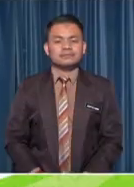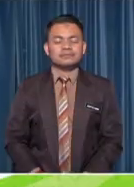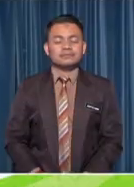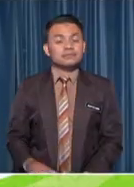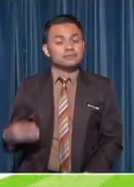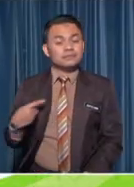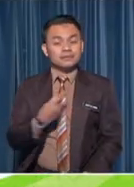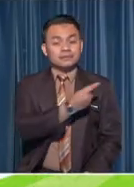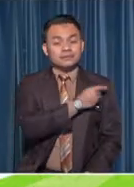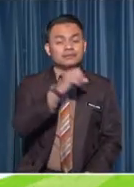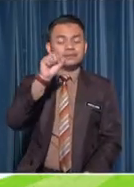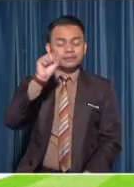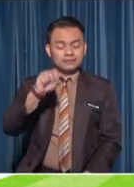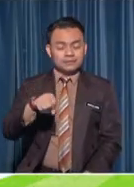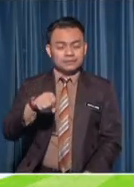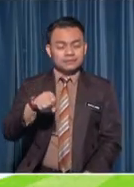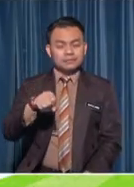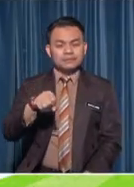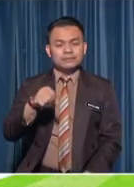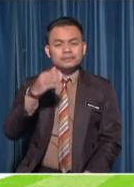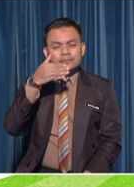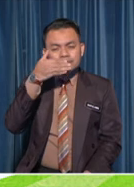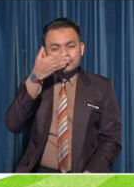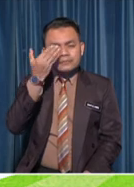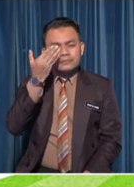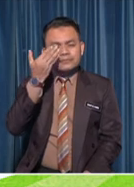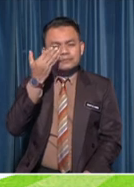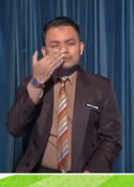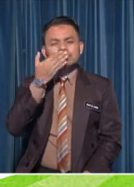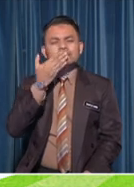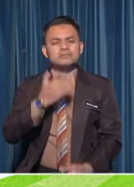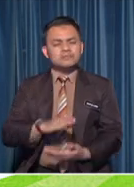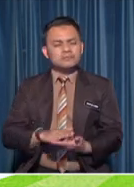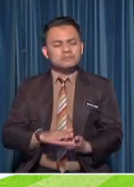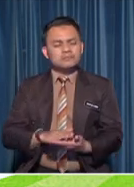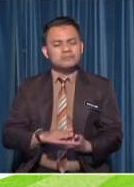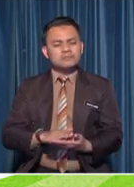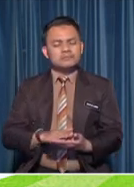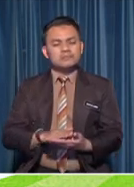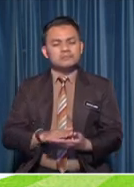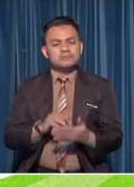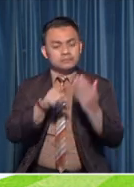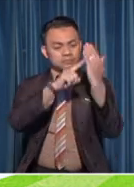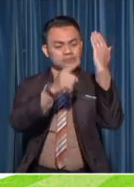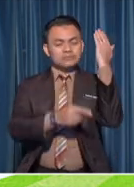We can smell bad odor like garbage or rotten foods.